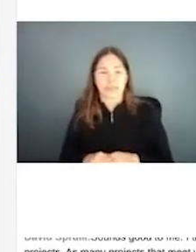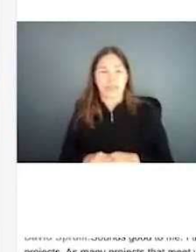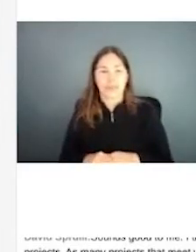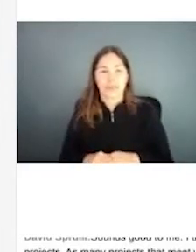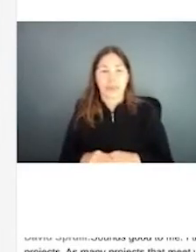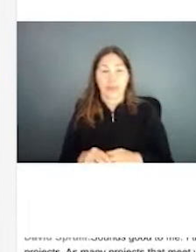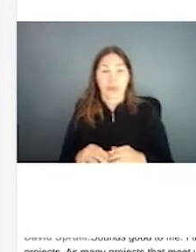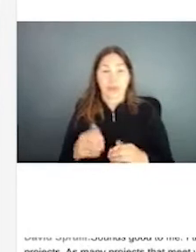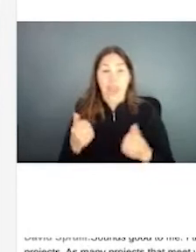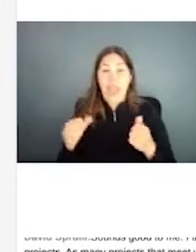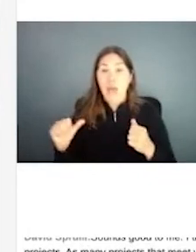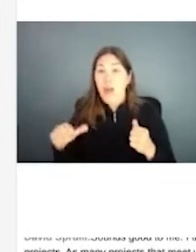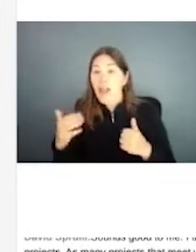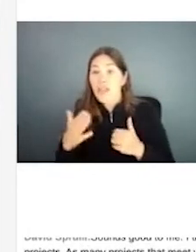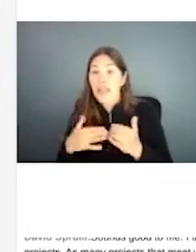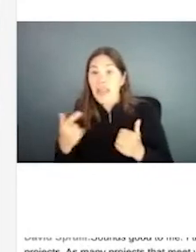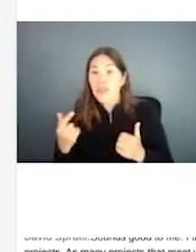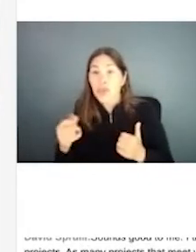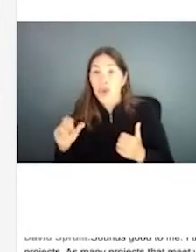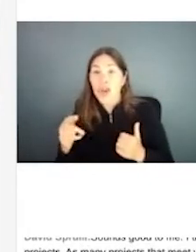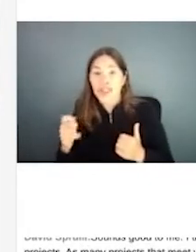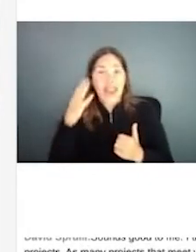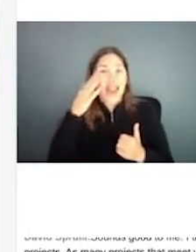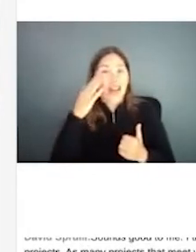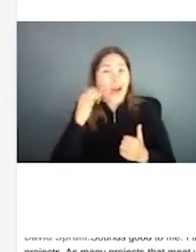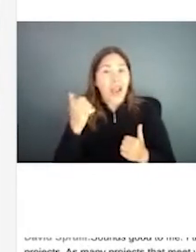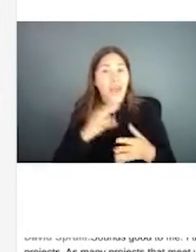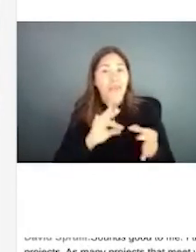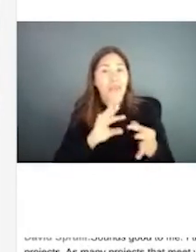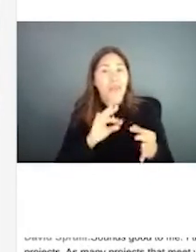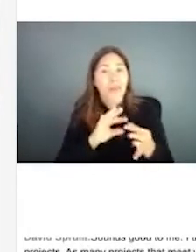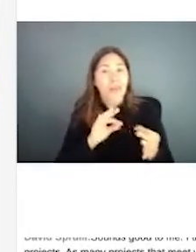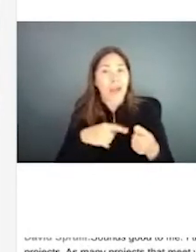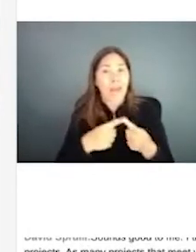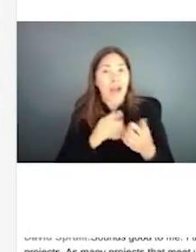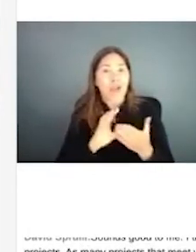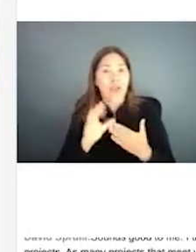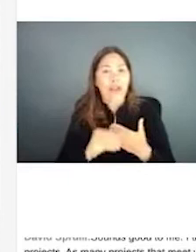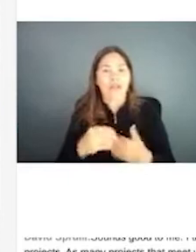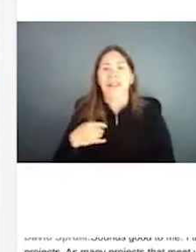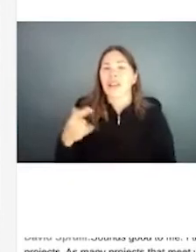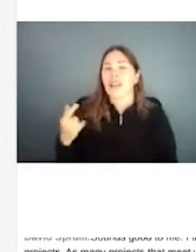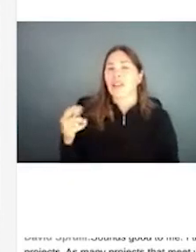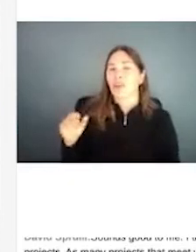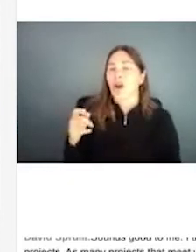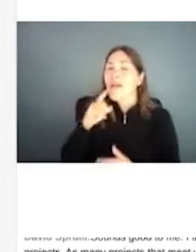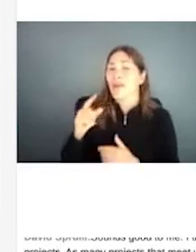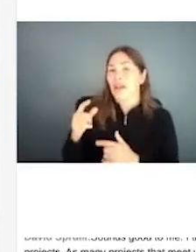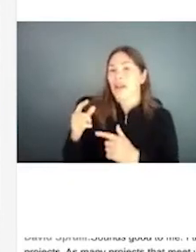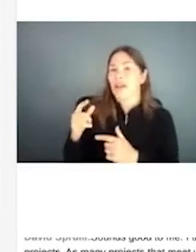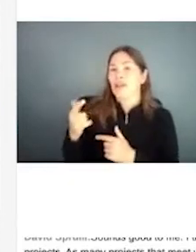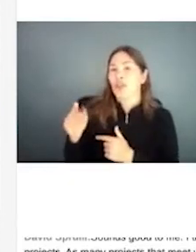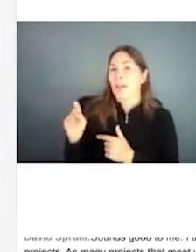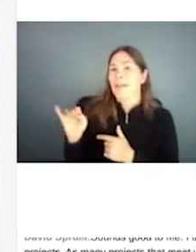Anyone besides George want to chime in on the curriculum options? And one more thing about geometrics, you can go in